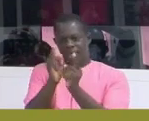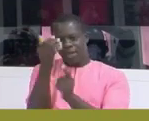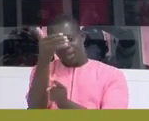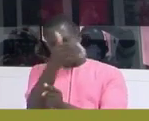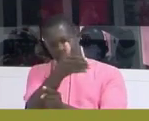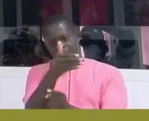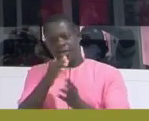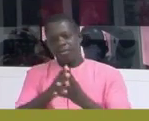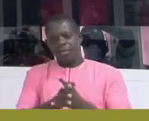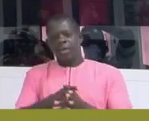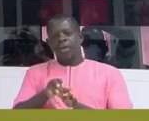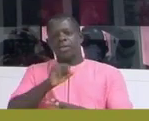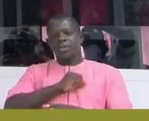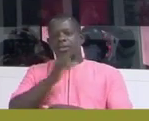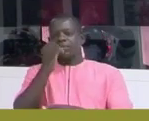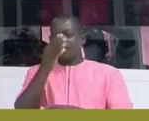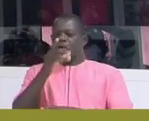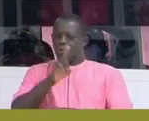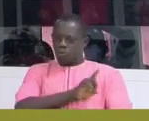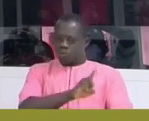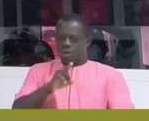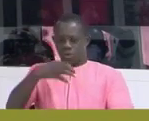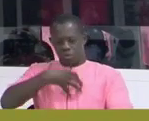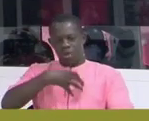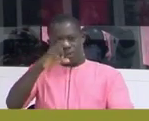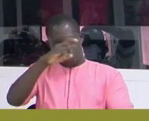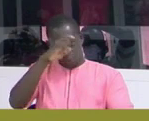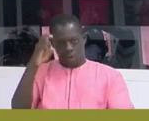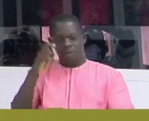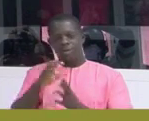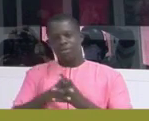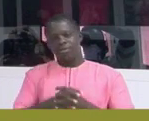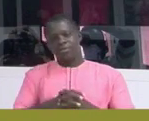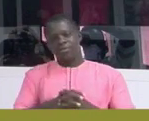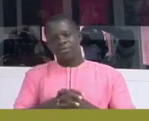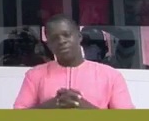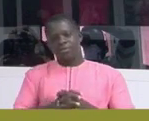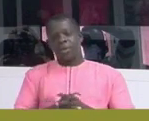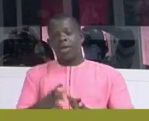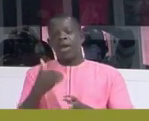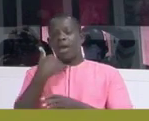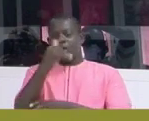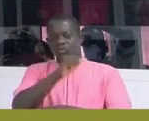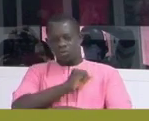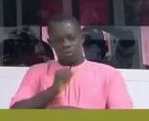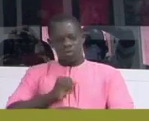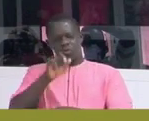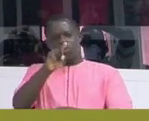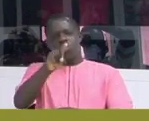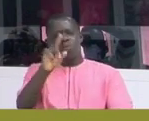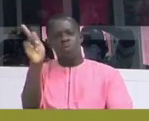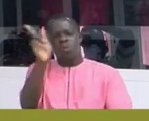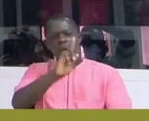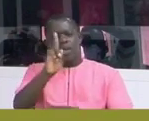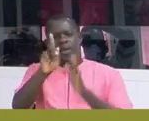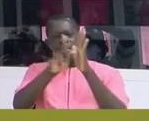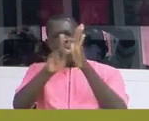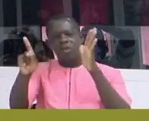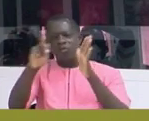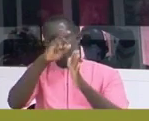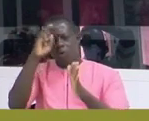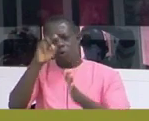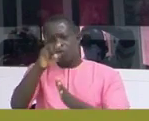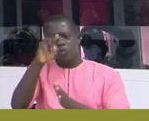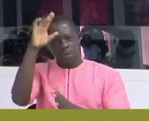When ISIS came and found us there and I said to him, we are seeking work, he asked